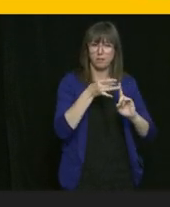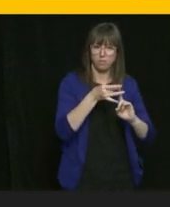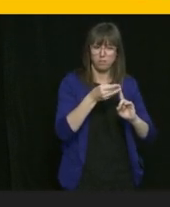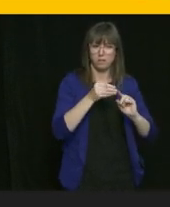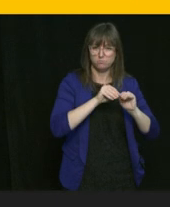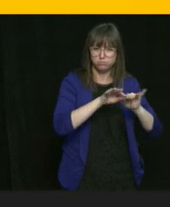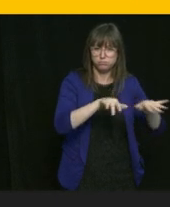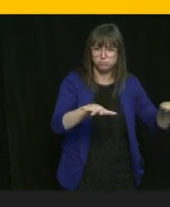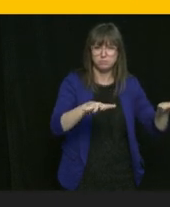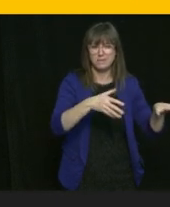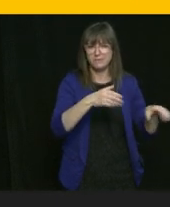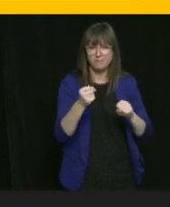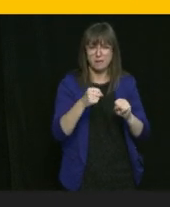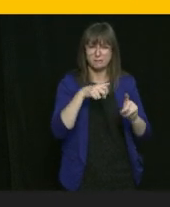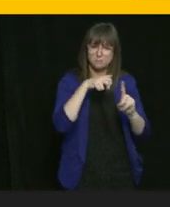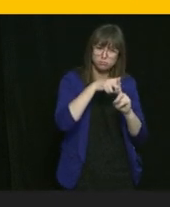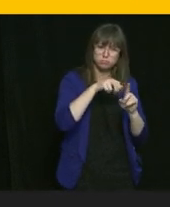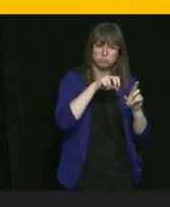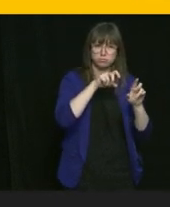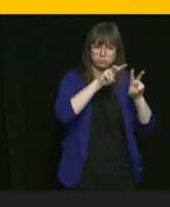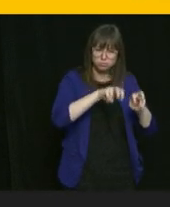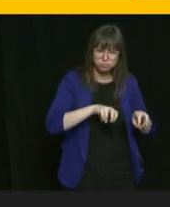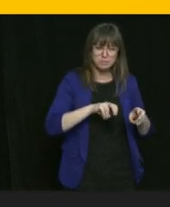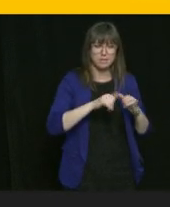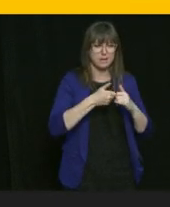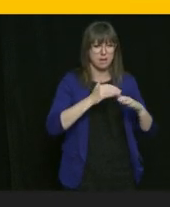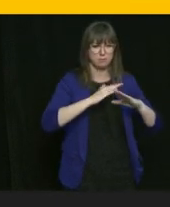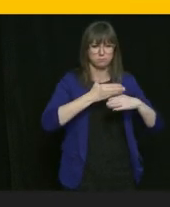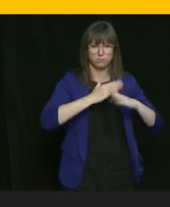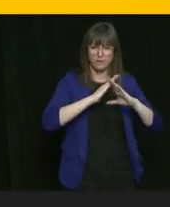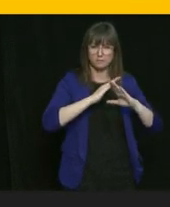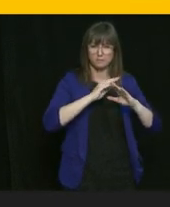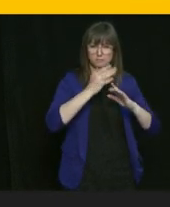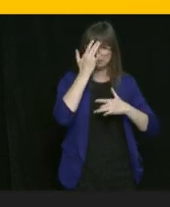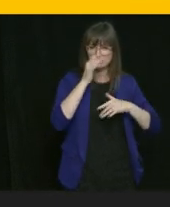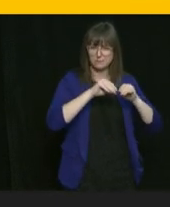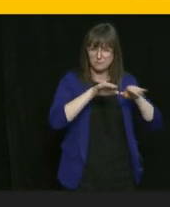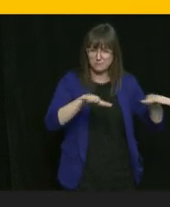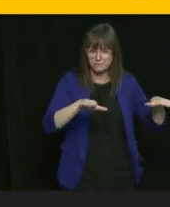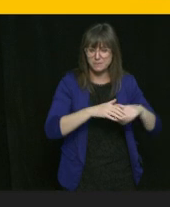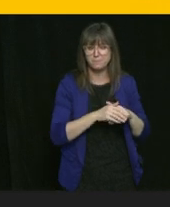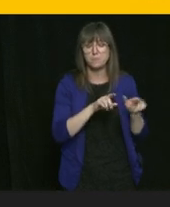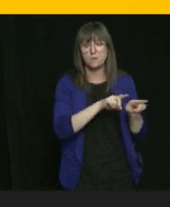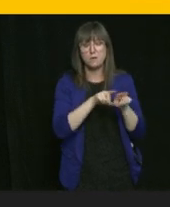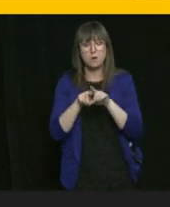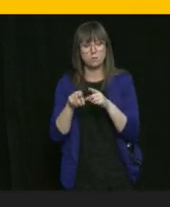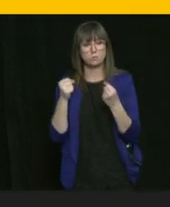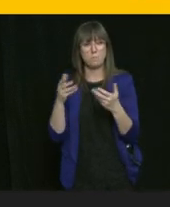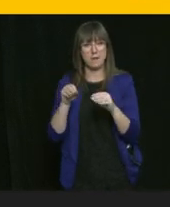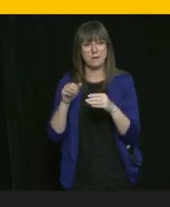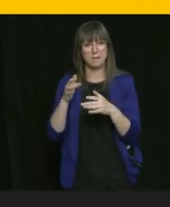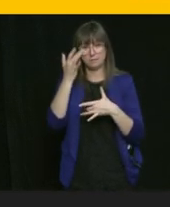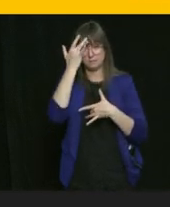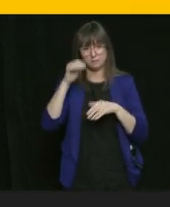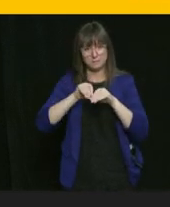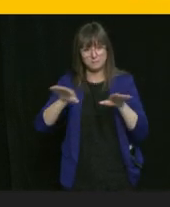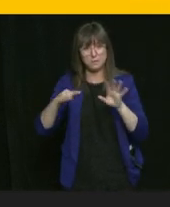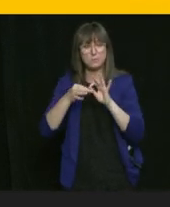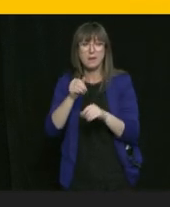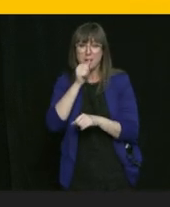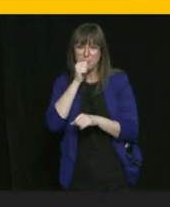detection and robust infection prevention control. At the same time, an increasing number of outbreaks are being linked to private